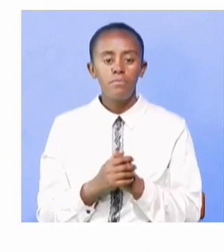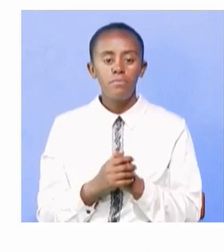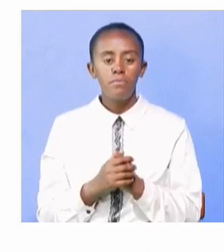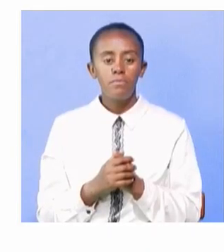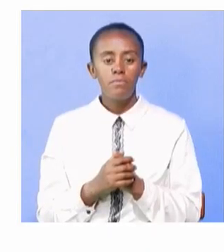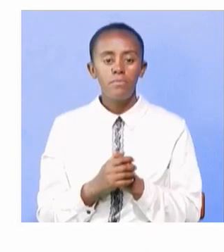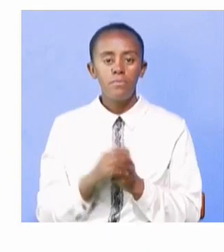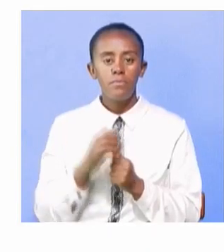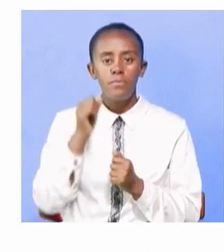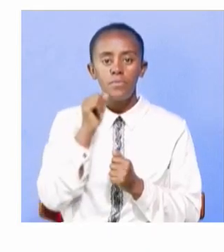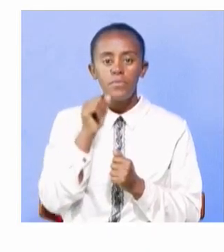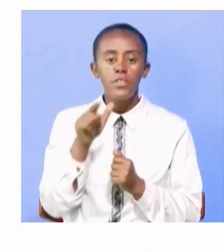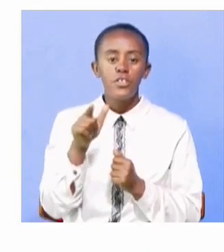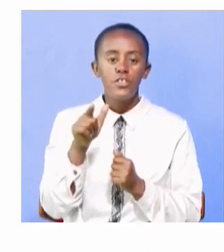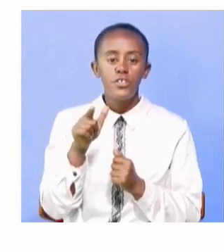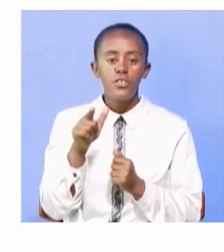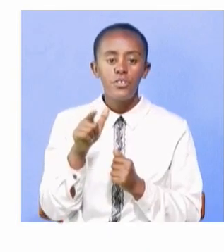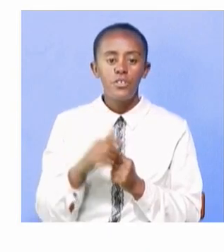She